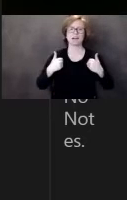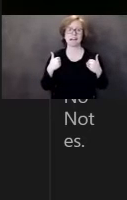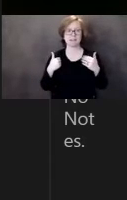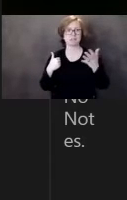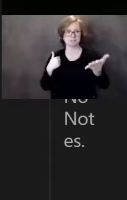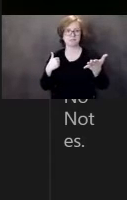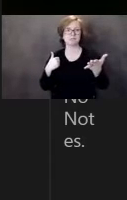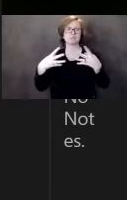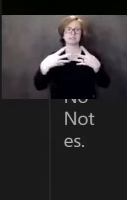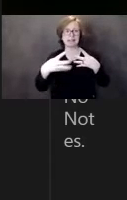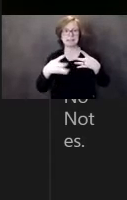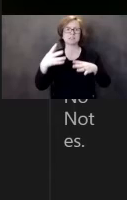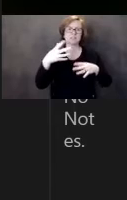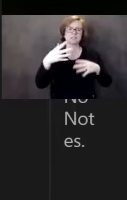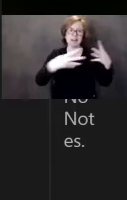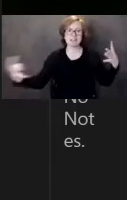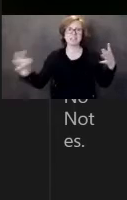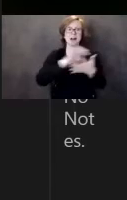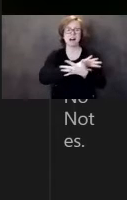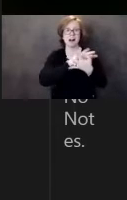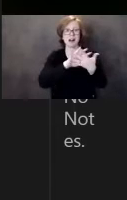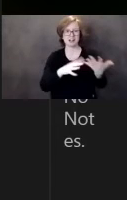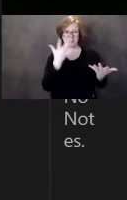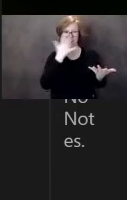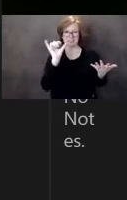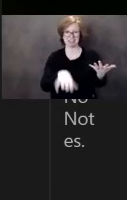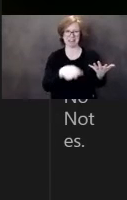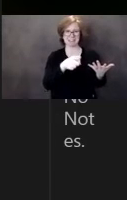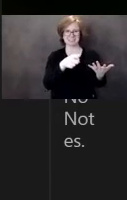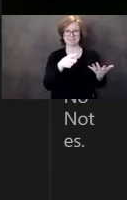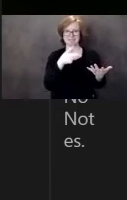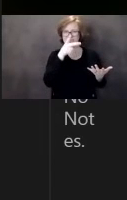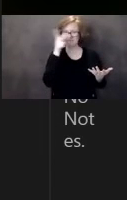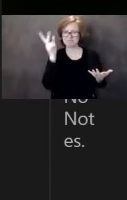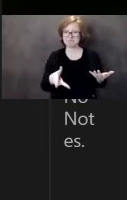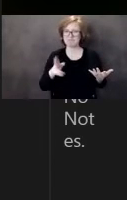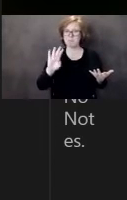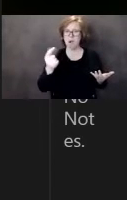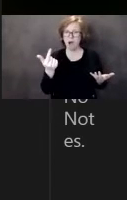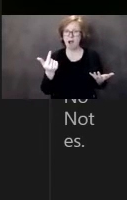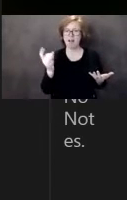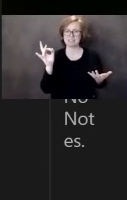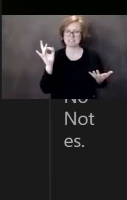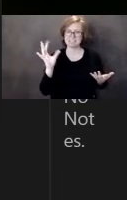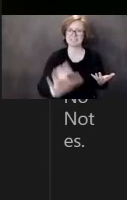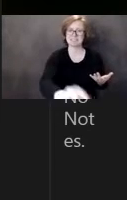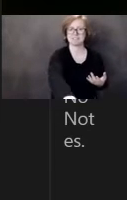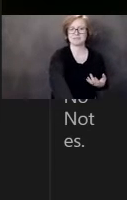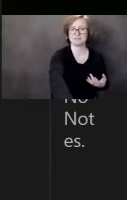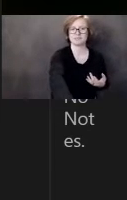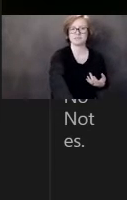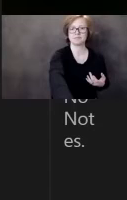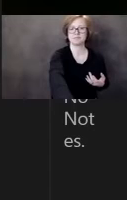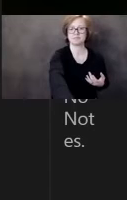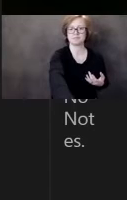your vehicles, and it starts to look like this, just a foul bog, particularly in Western Oregon. Go to Kentucky right now where it pours down rain just like it